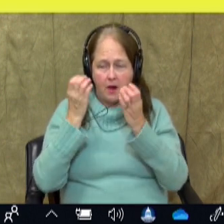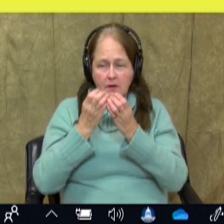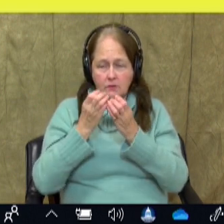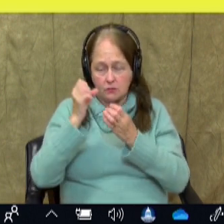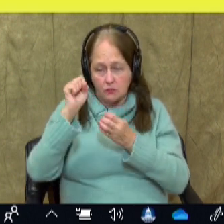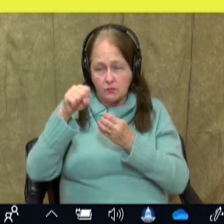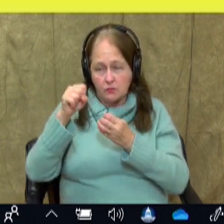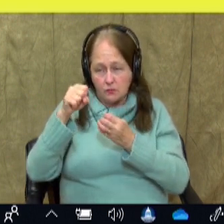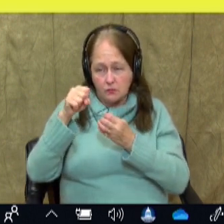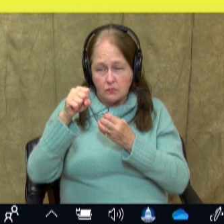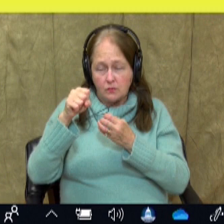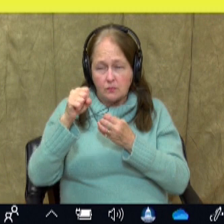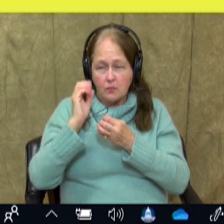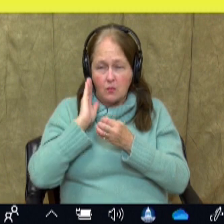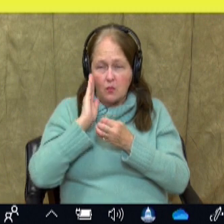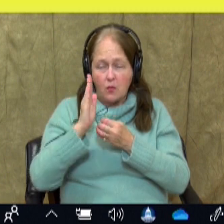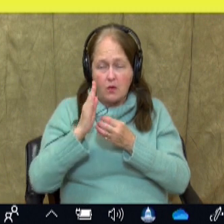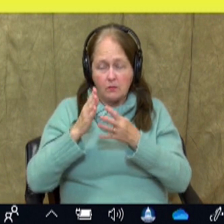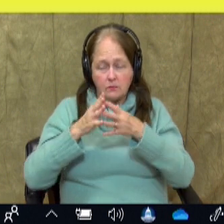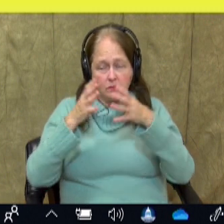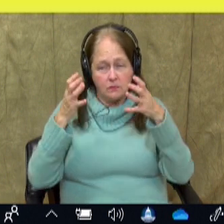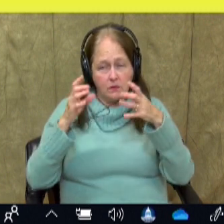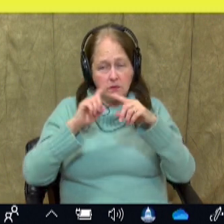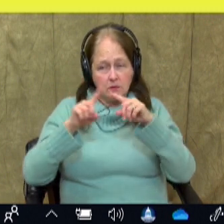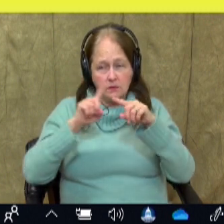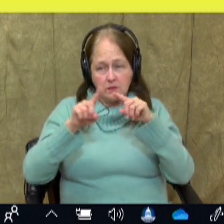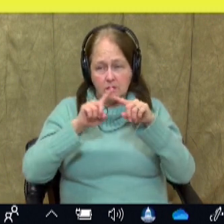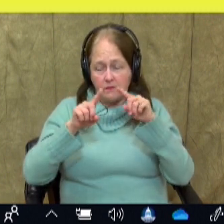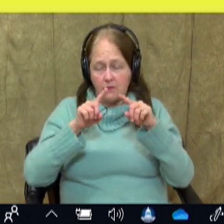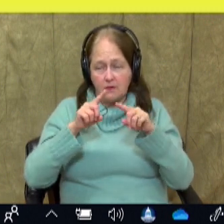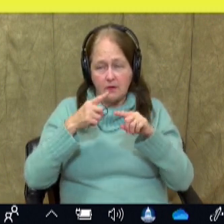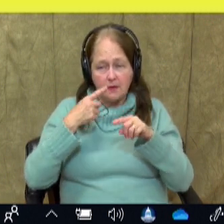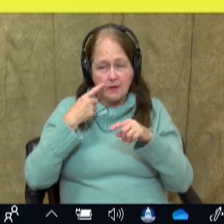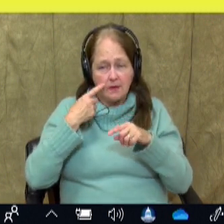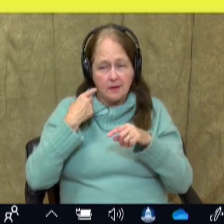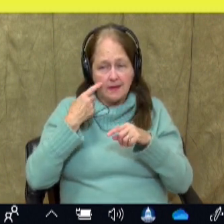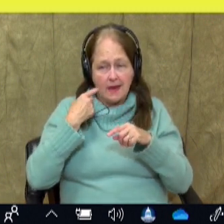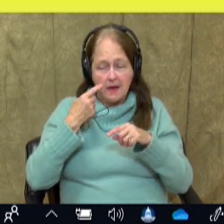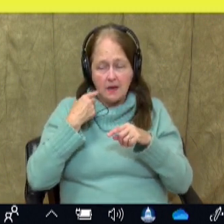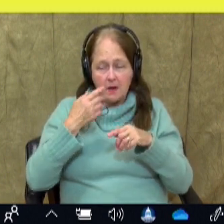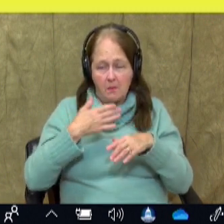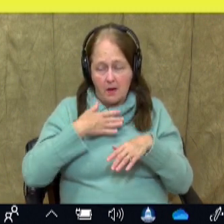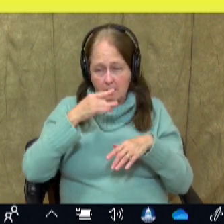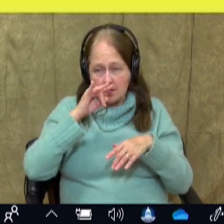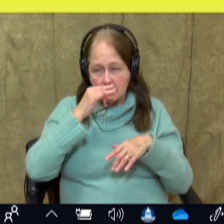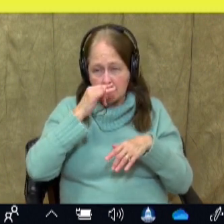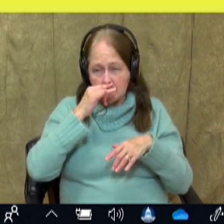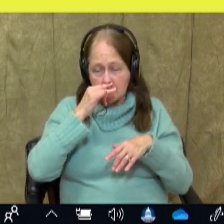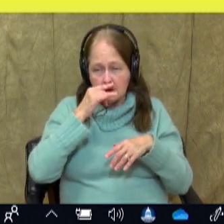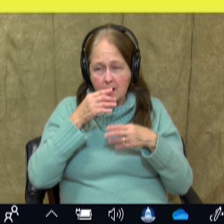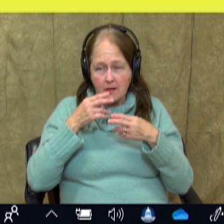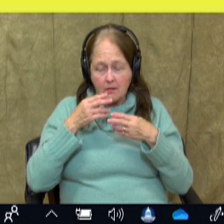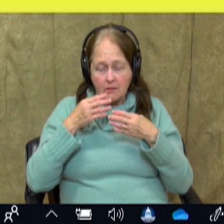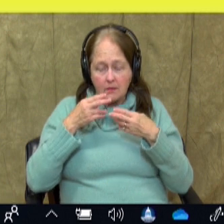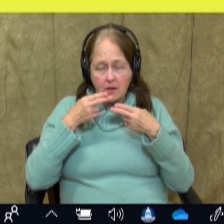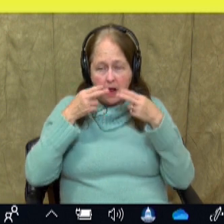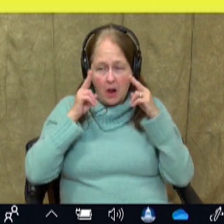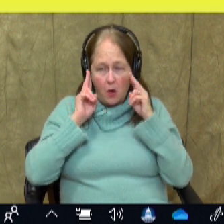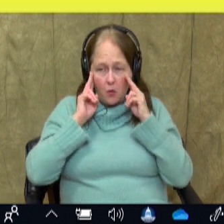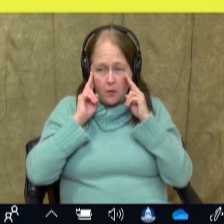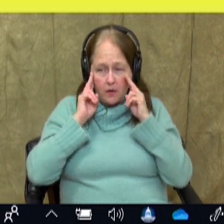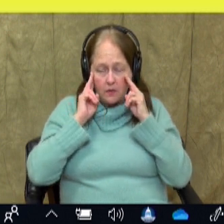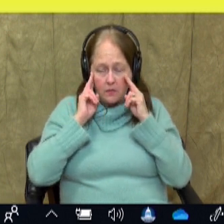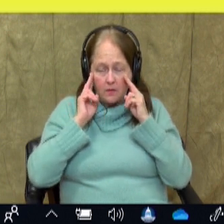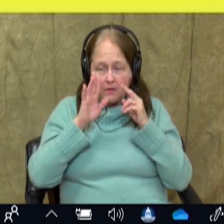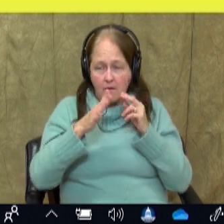yes, there are a ton of different candies, and I know when my kids at Halloween, they came back telling me their